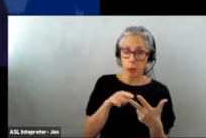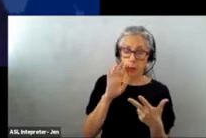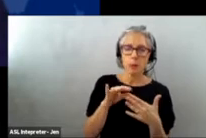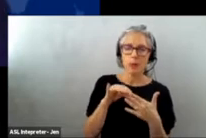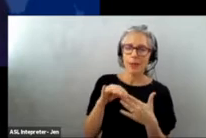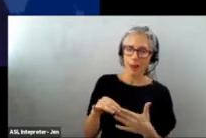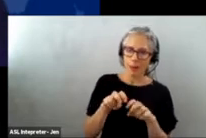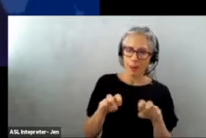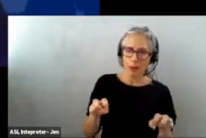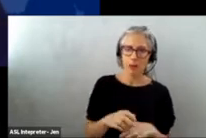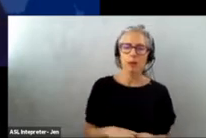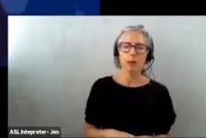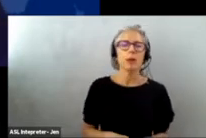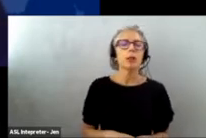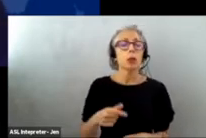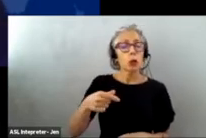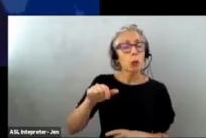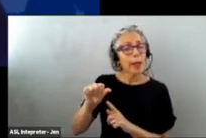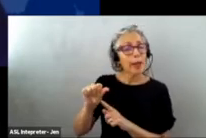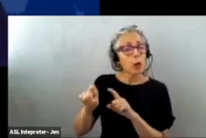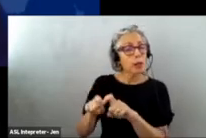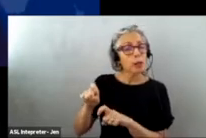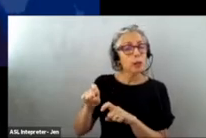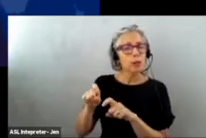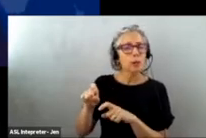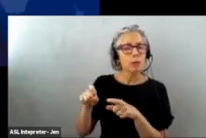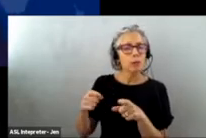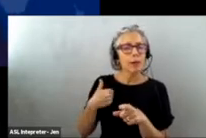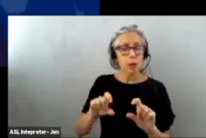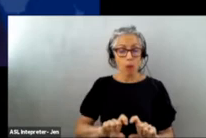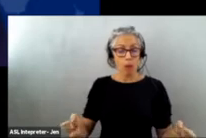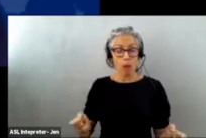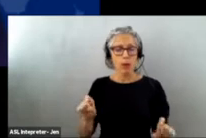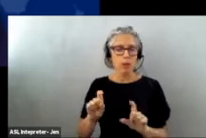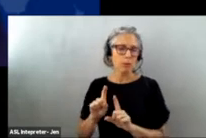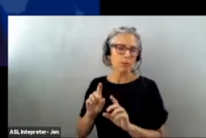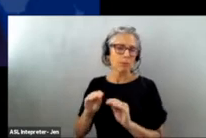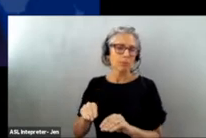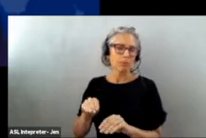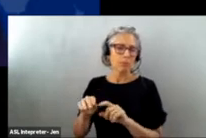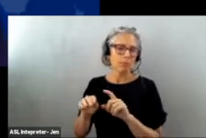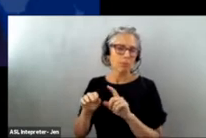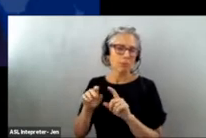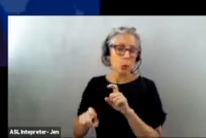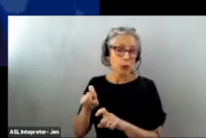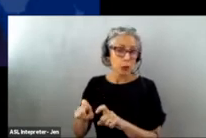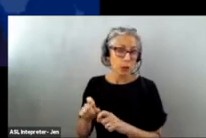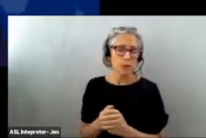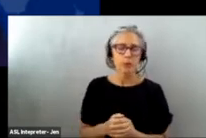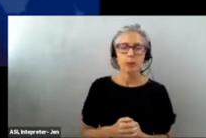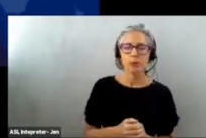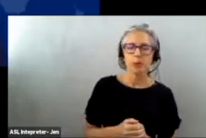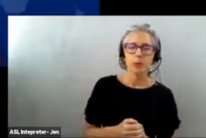can put questions into the Q&A at any time during these panels. All of our speakers today will be available at the end to help address the topics that might be coming